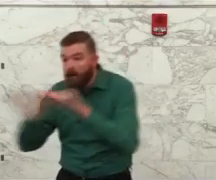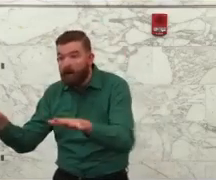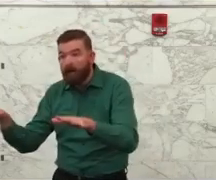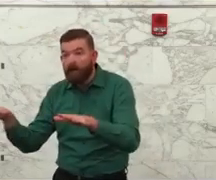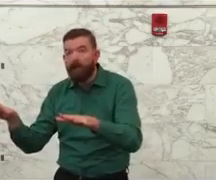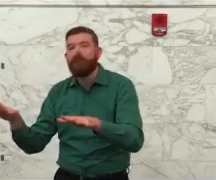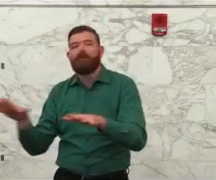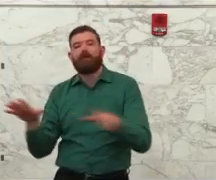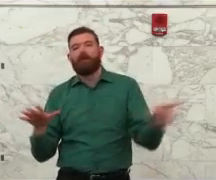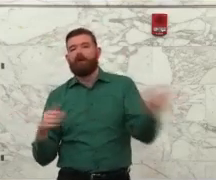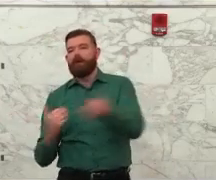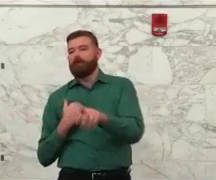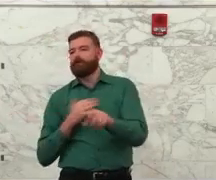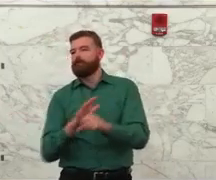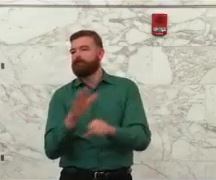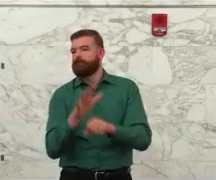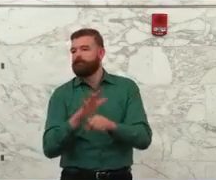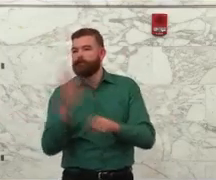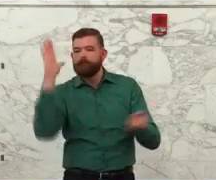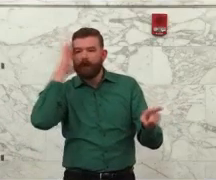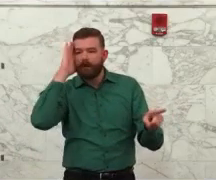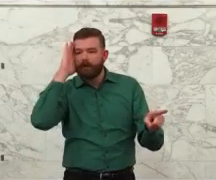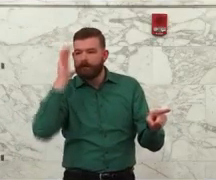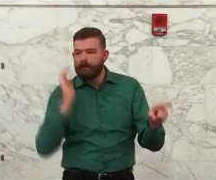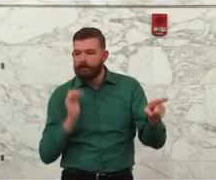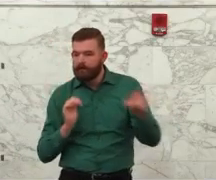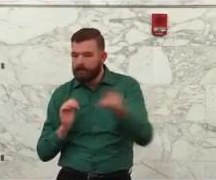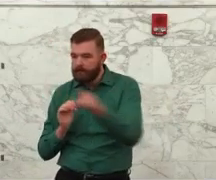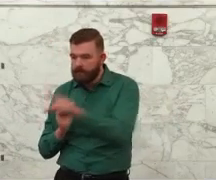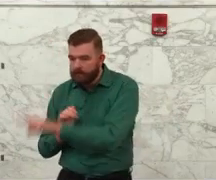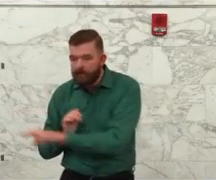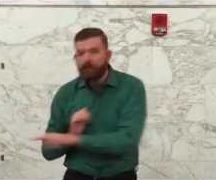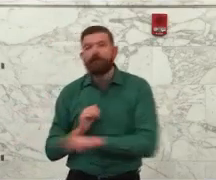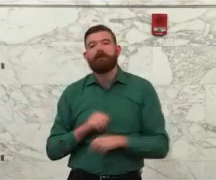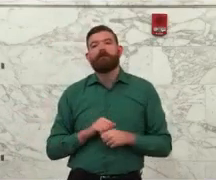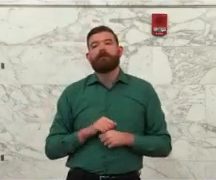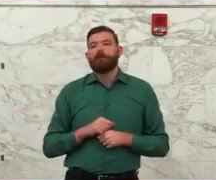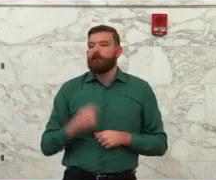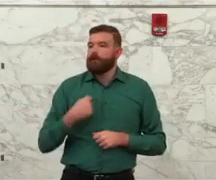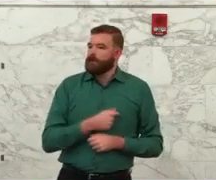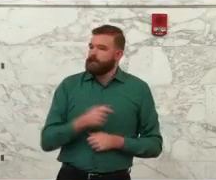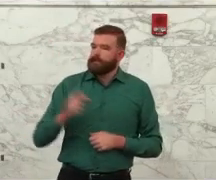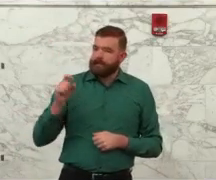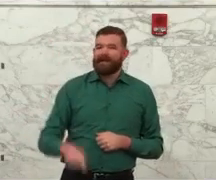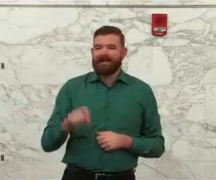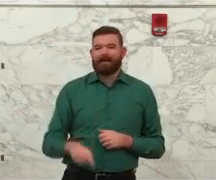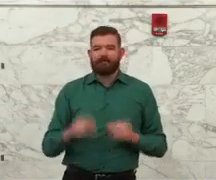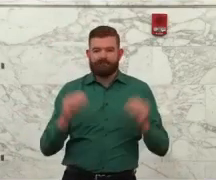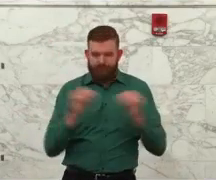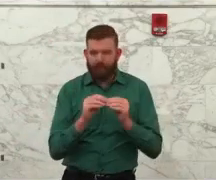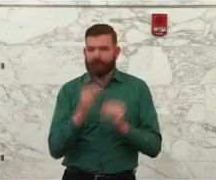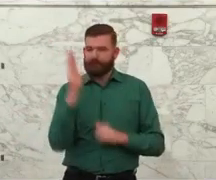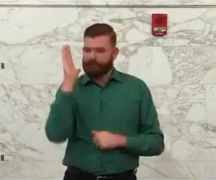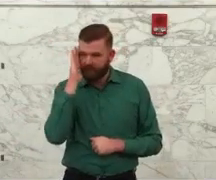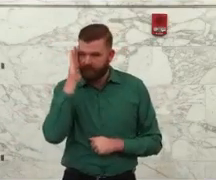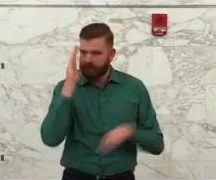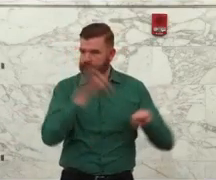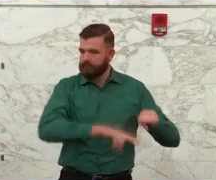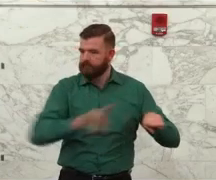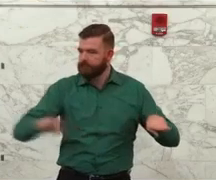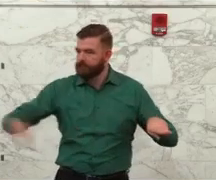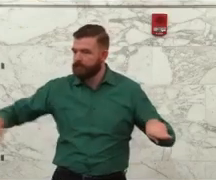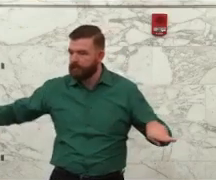looks like. And we are almost certainly going to be in need of every single critical care bed we can find in the state, which is